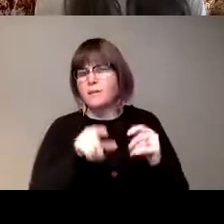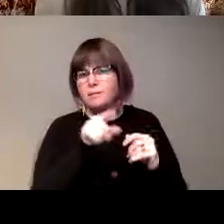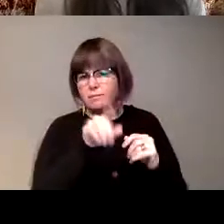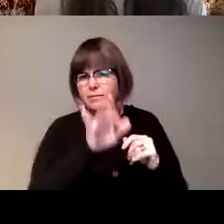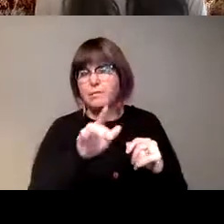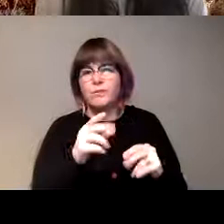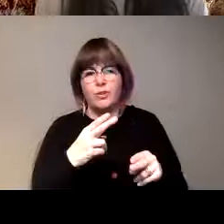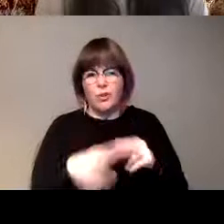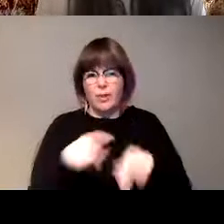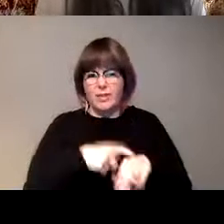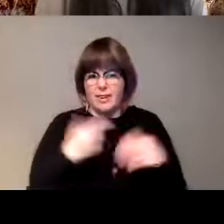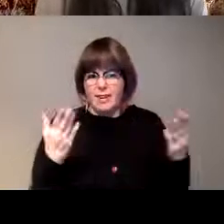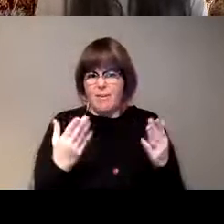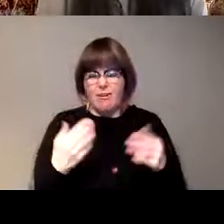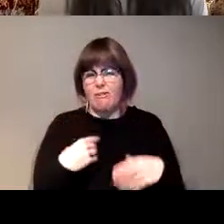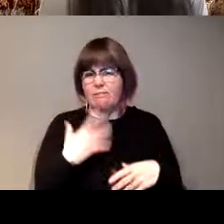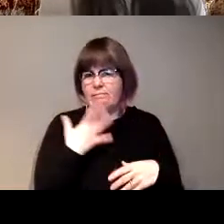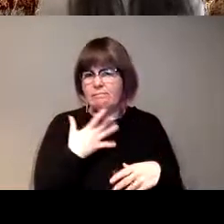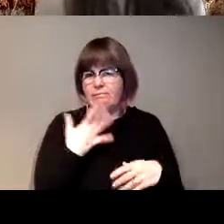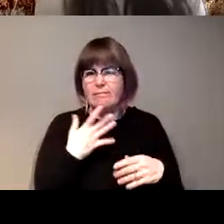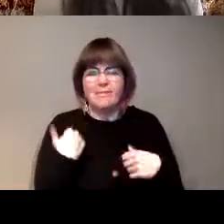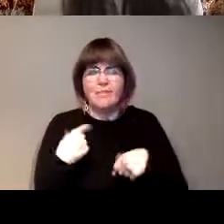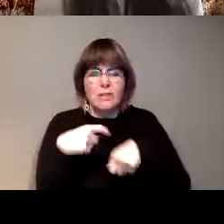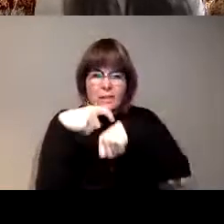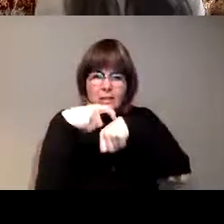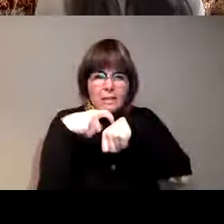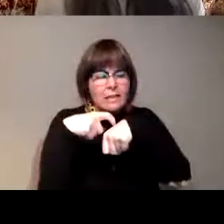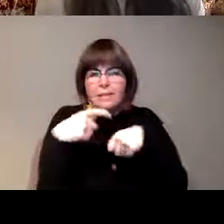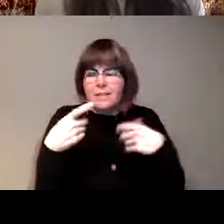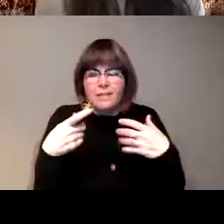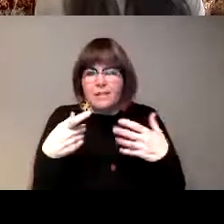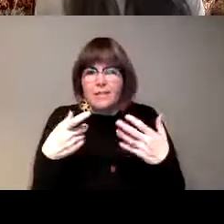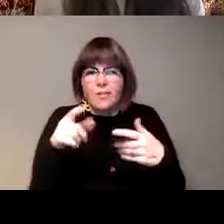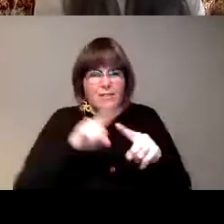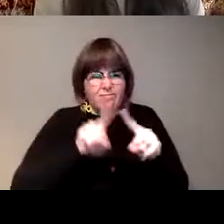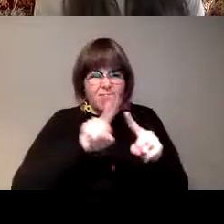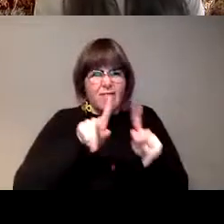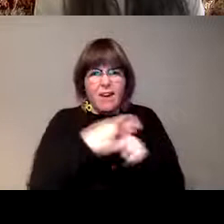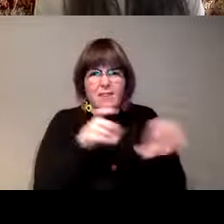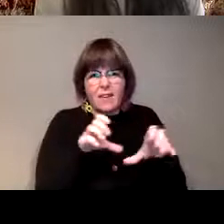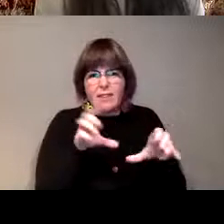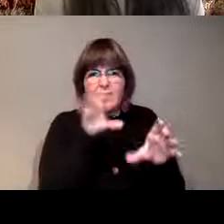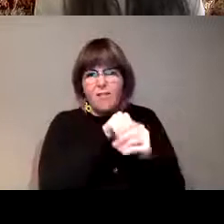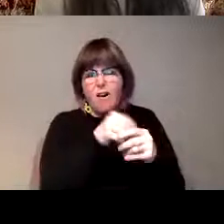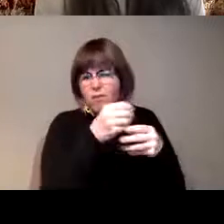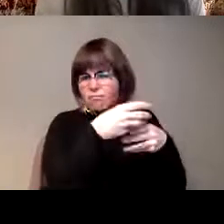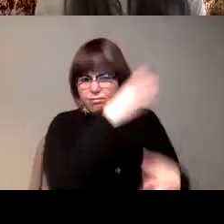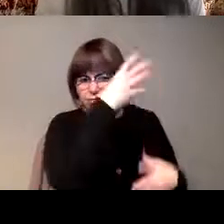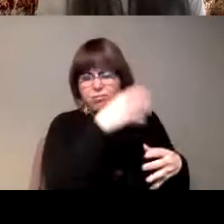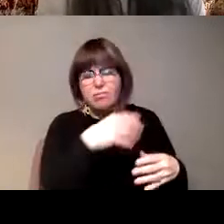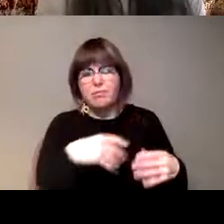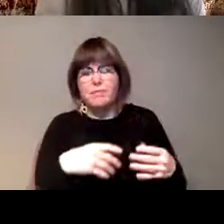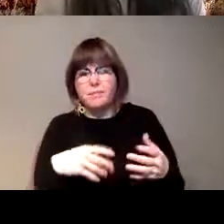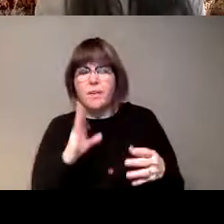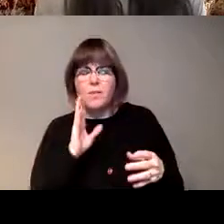amount of time that we're here today, I have barely even scratched the surface on all of the different types of activities that we have available and that we outline in much